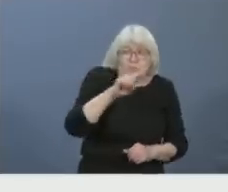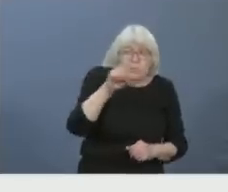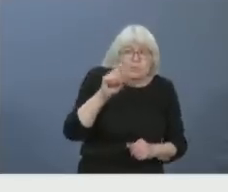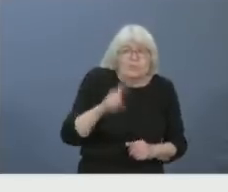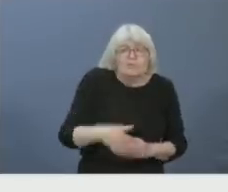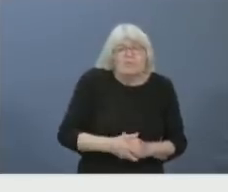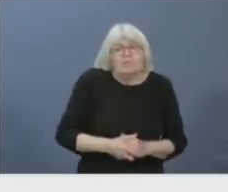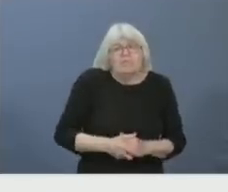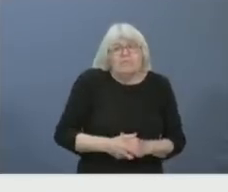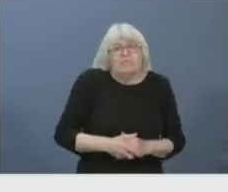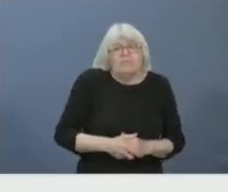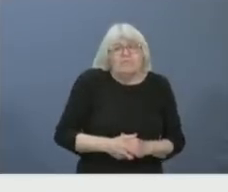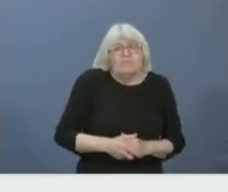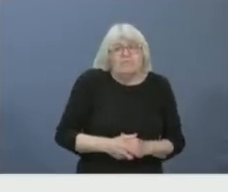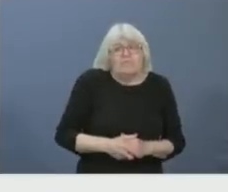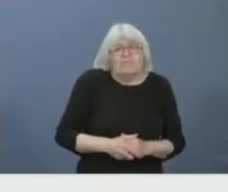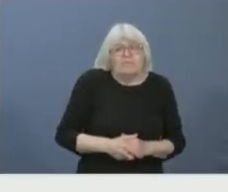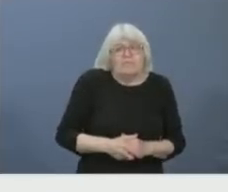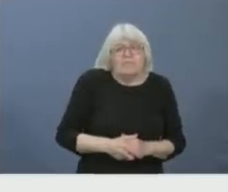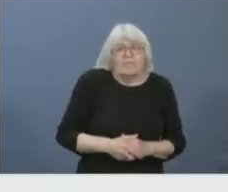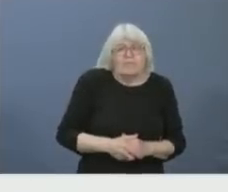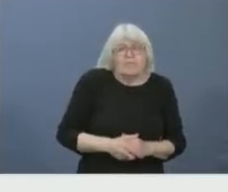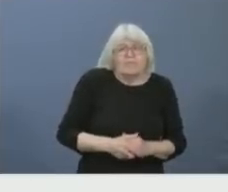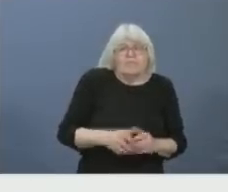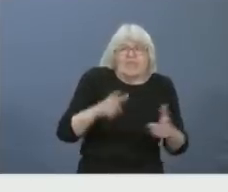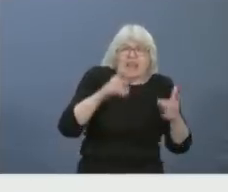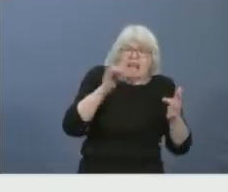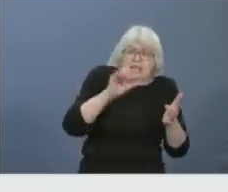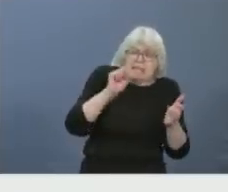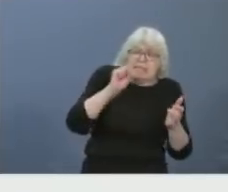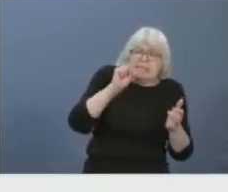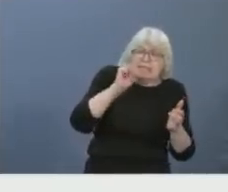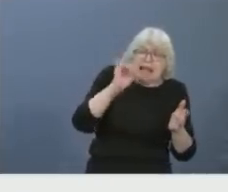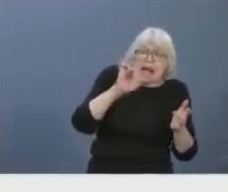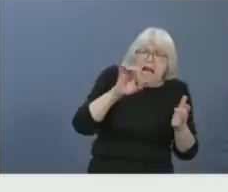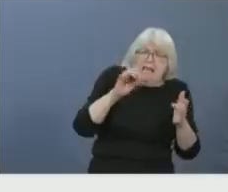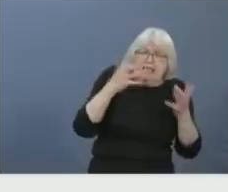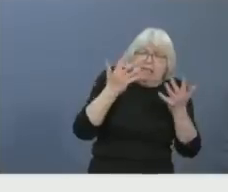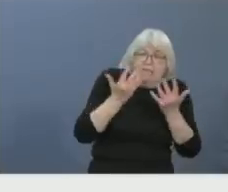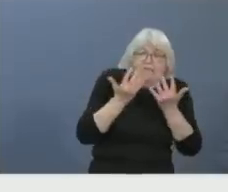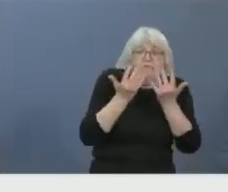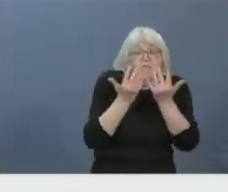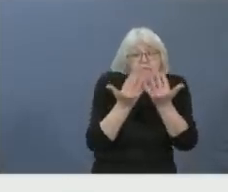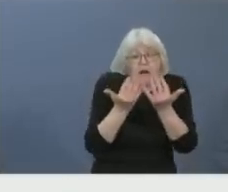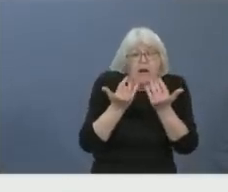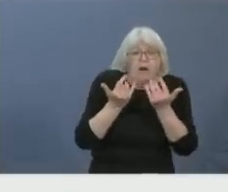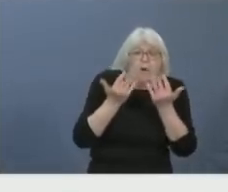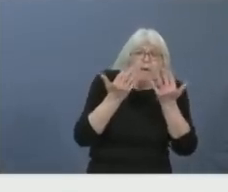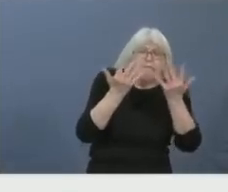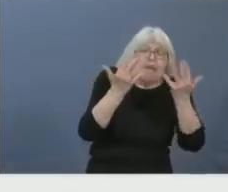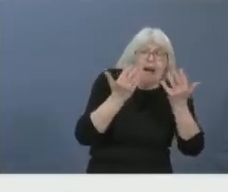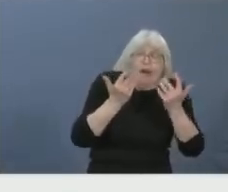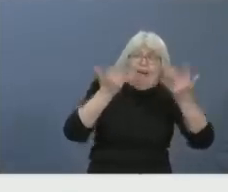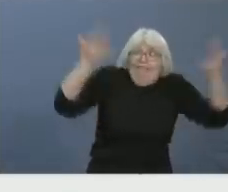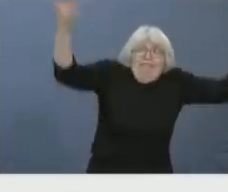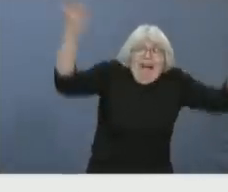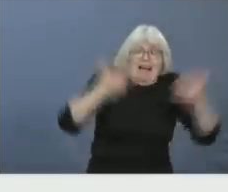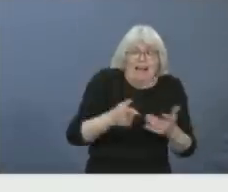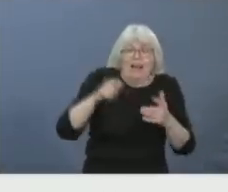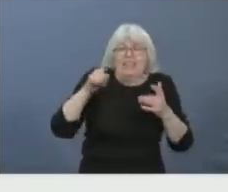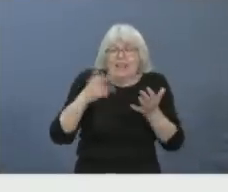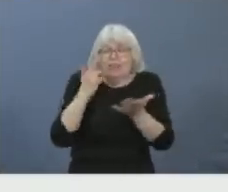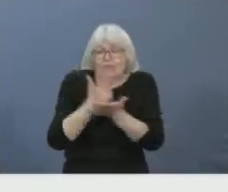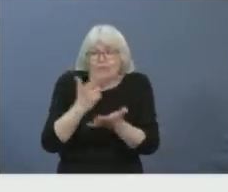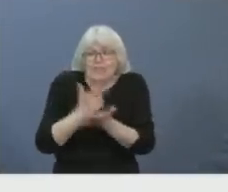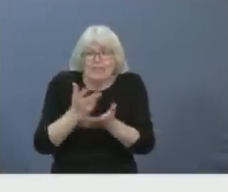with the size of that fire, how resources are sort of being divided between kind